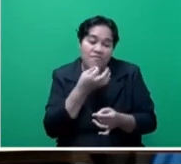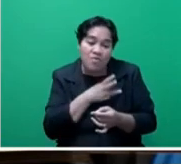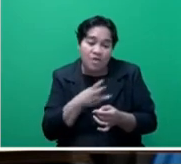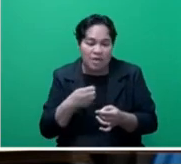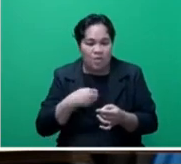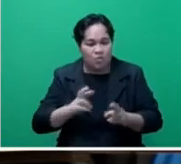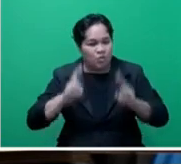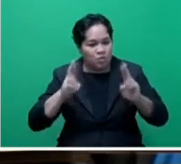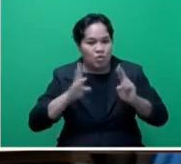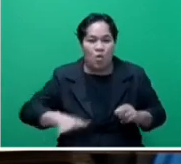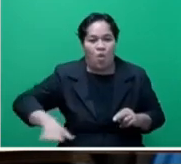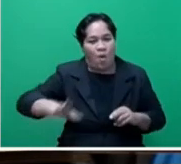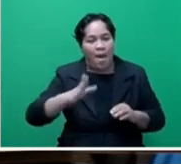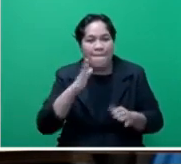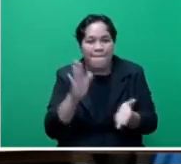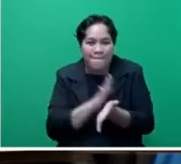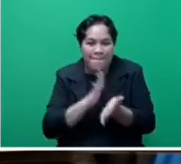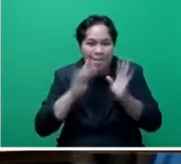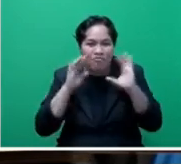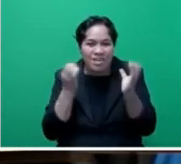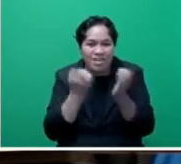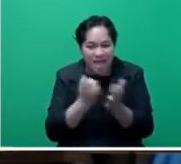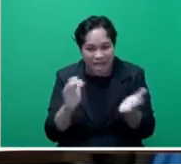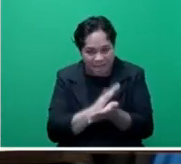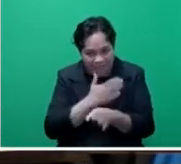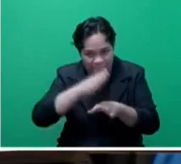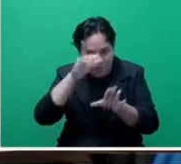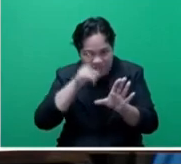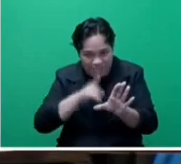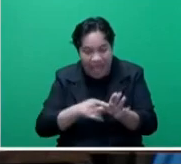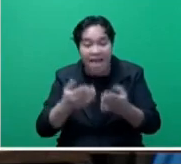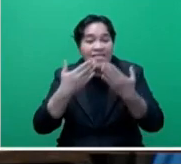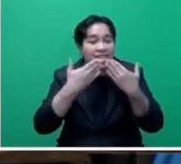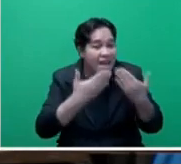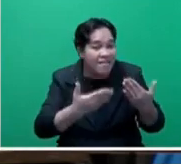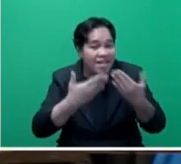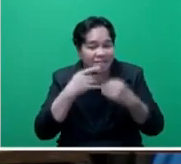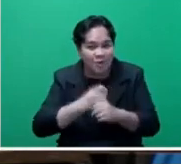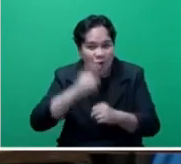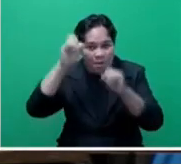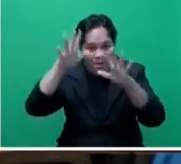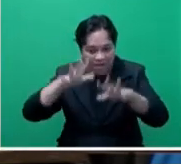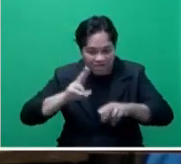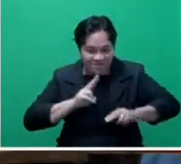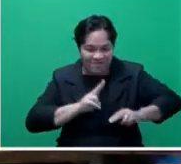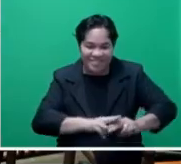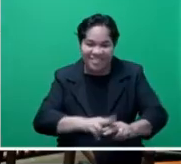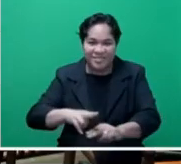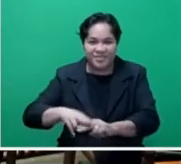I wish everyone a very Merry Christmas and a prosperous New Year. Veena and God bless Fiji.